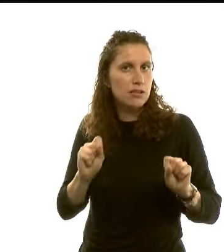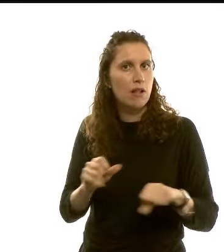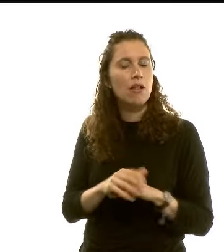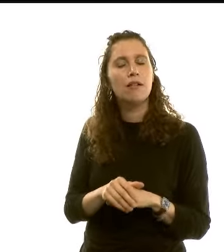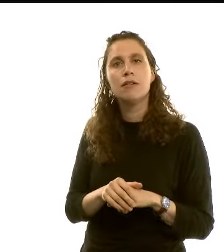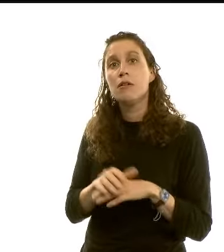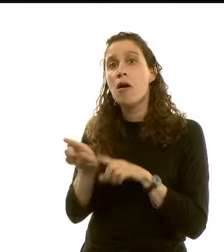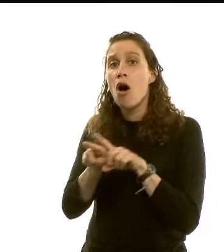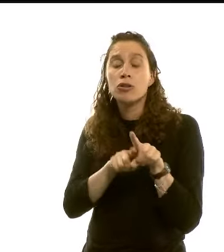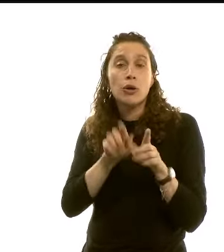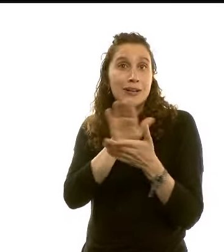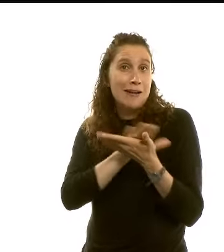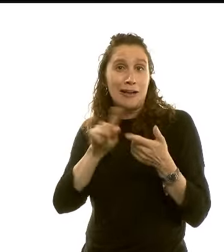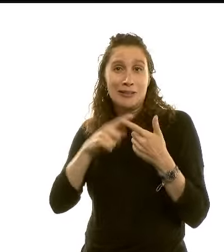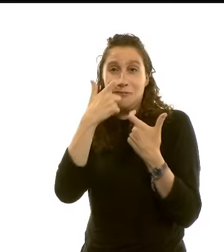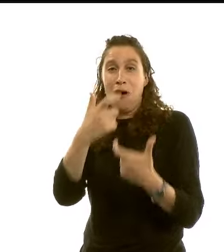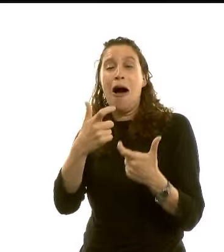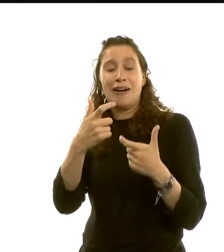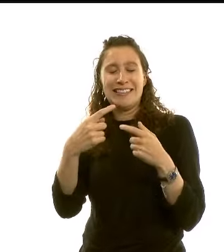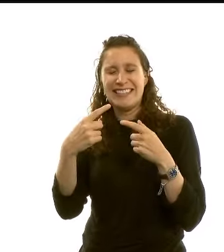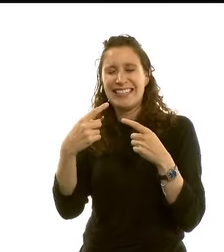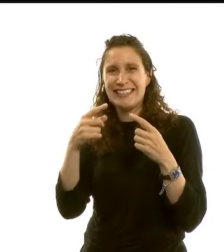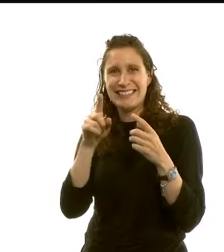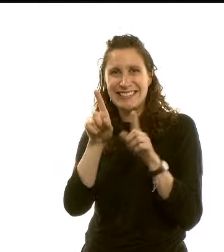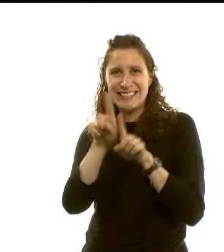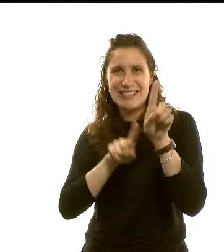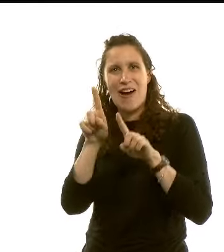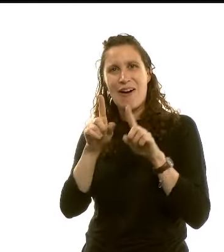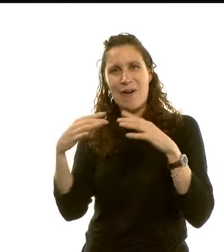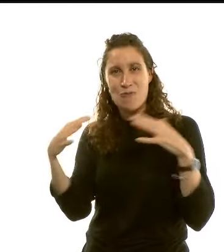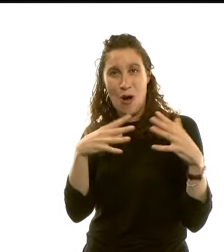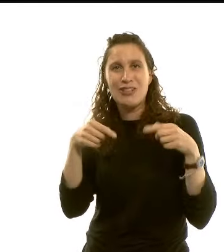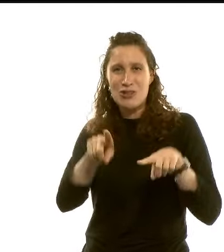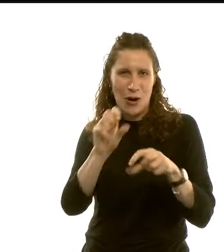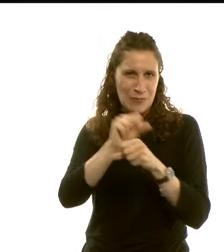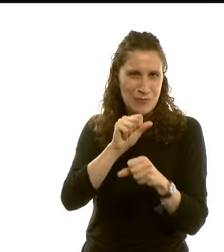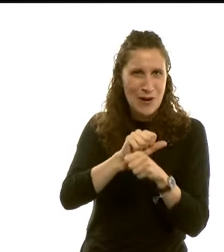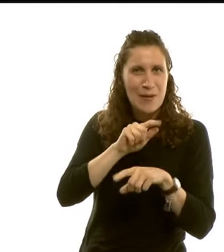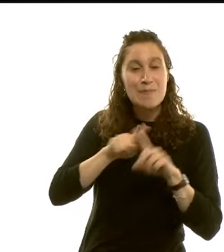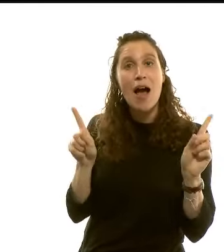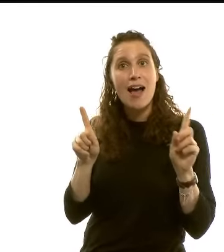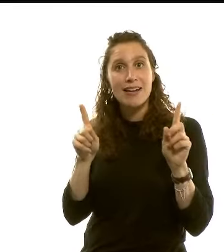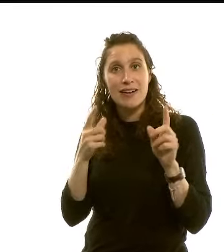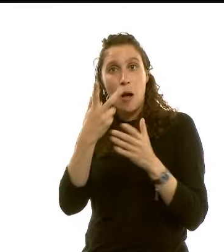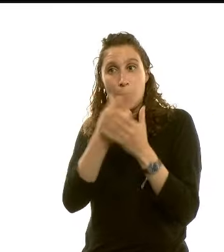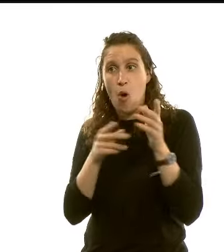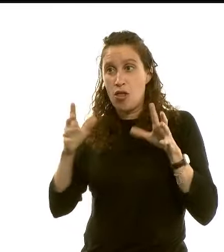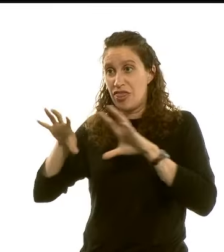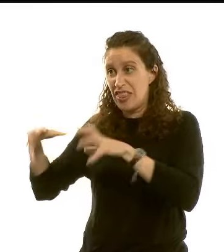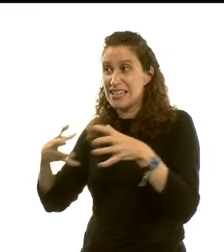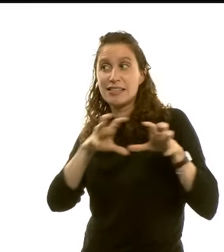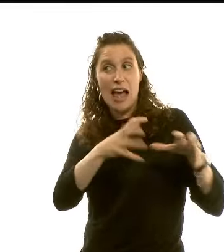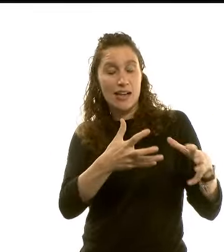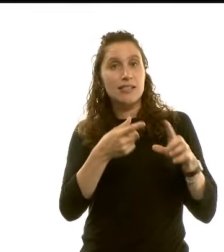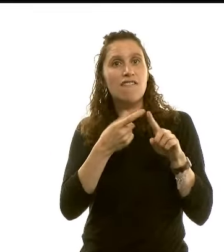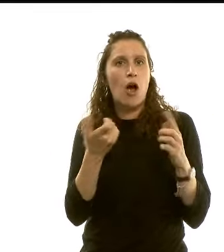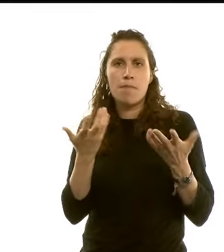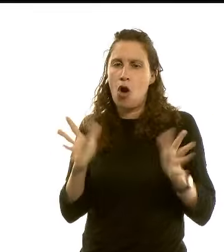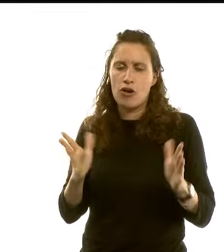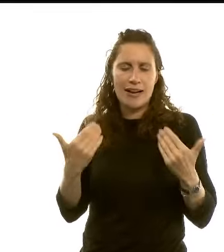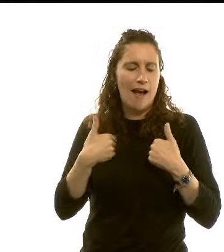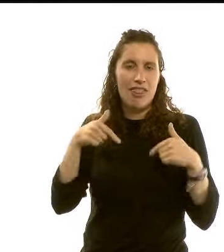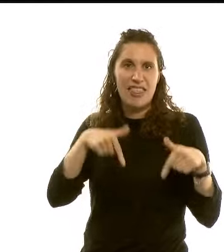nice to just watch Star Wars at work. Yeah. I get it. But in both these sets, they're from existing content, so we pretty much